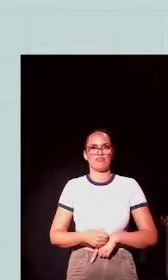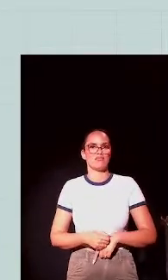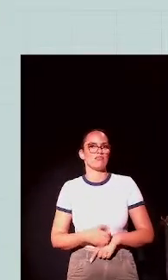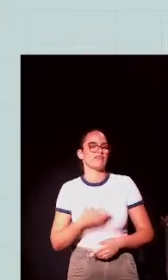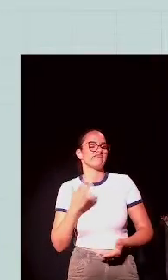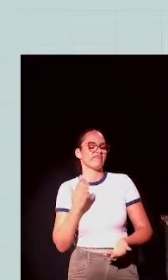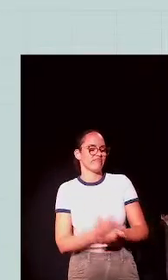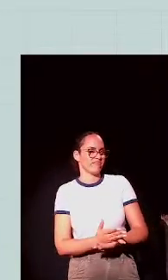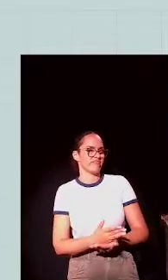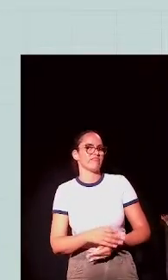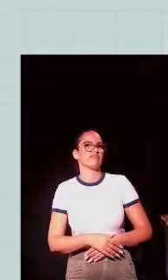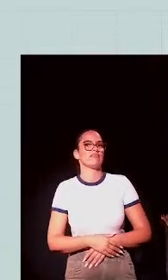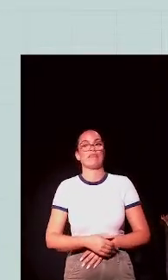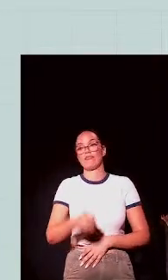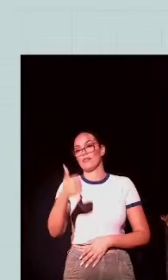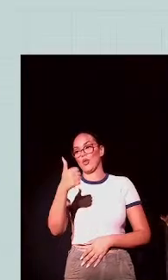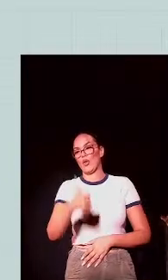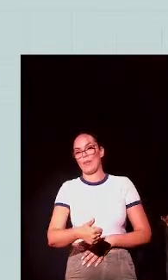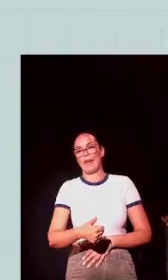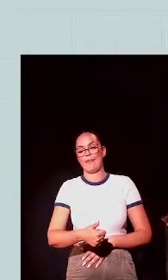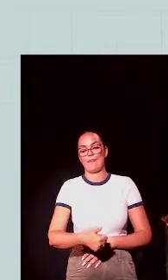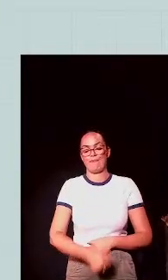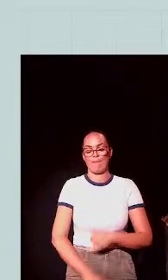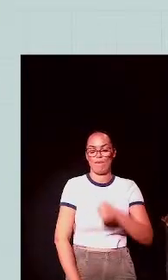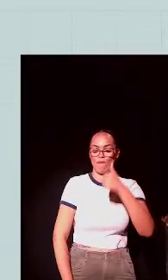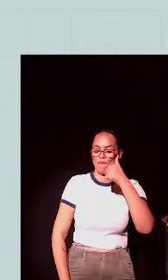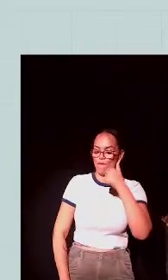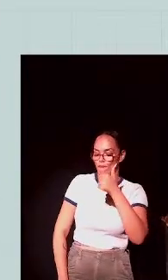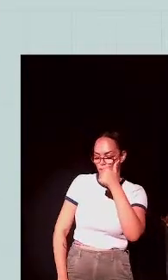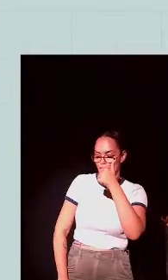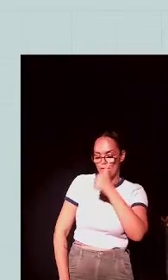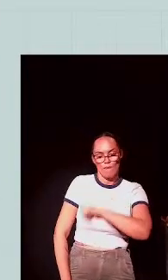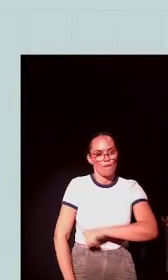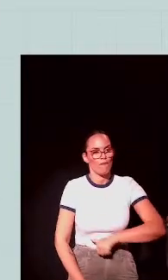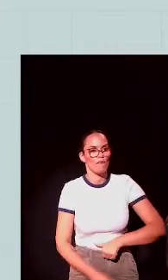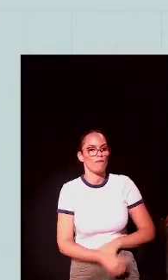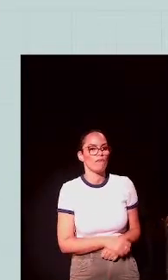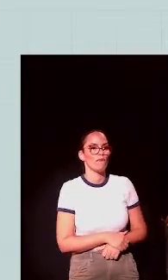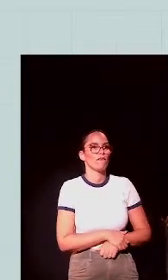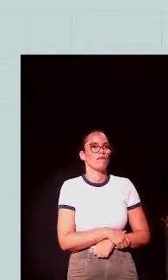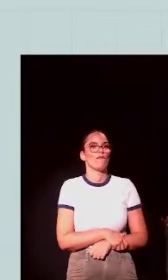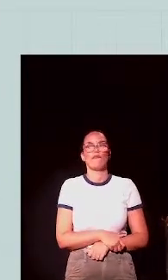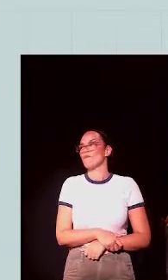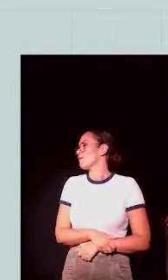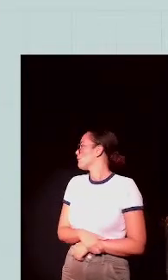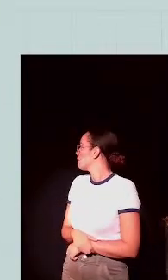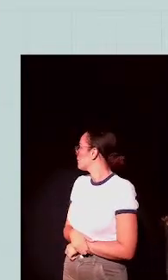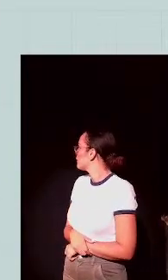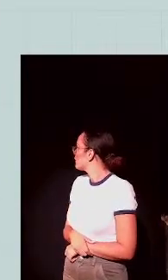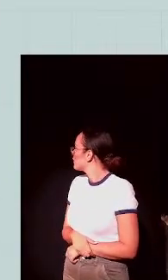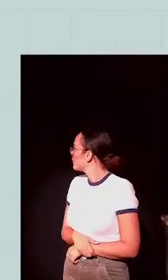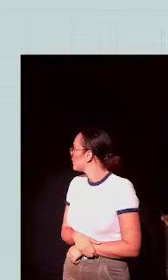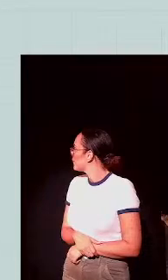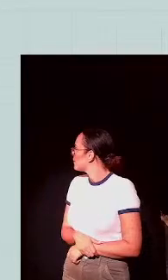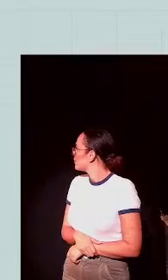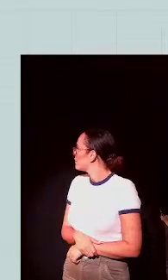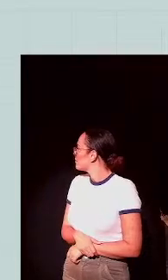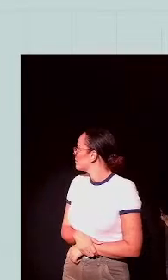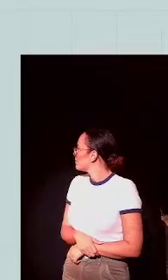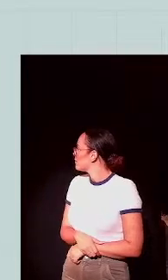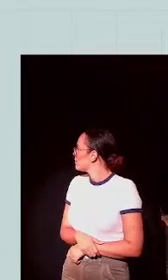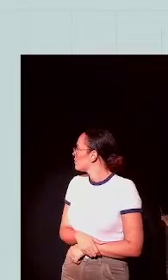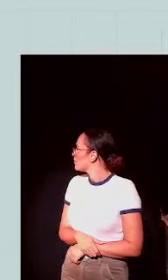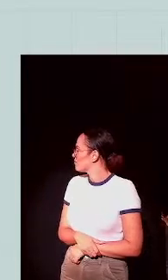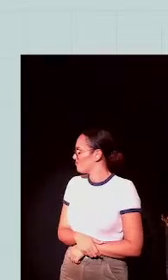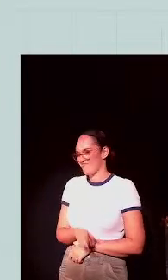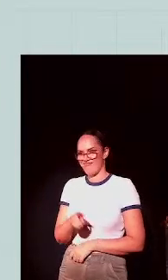Yeah. Well, that's cool. But yeah, no worries. I got an extra soapbox out of that question. It